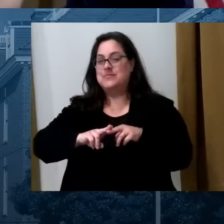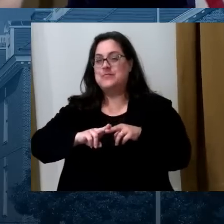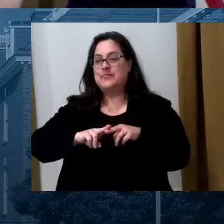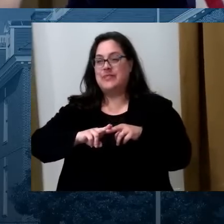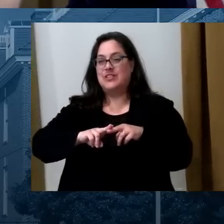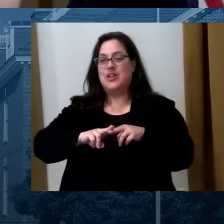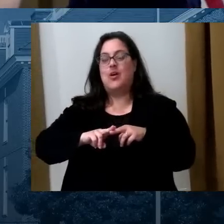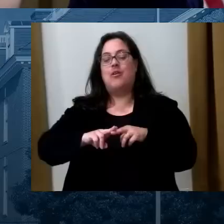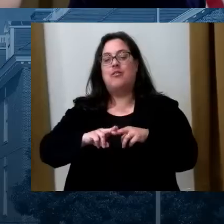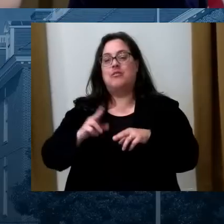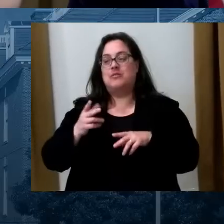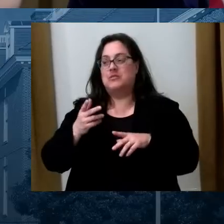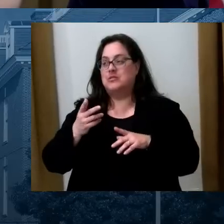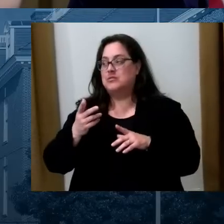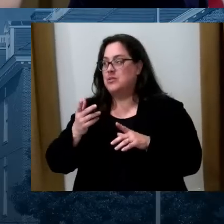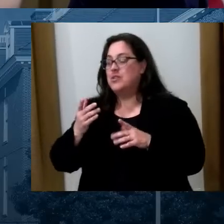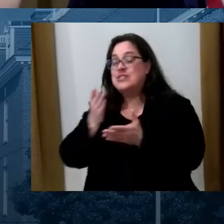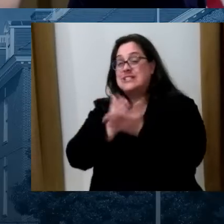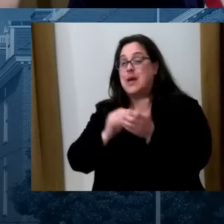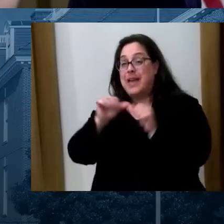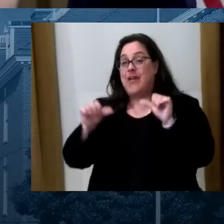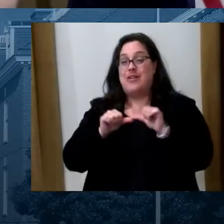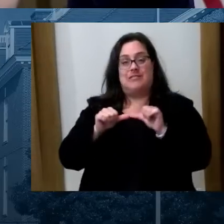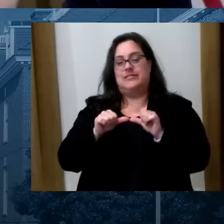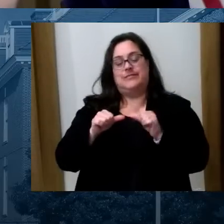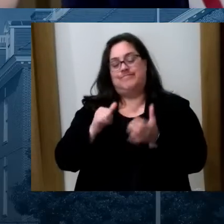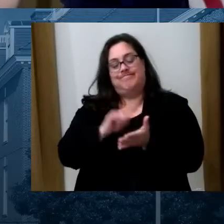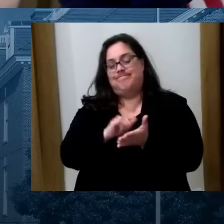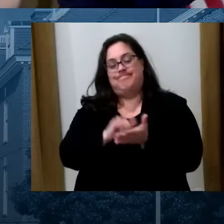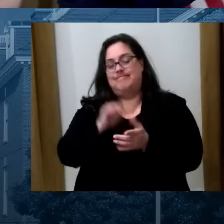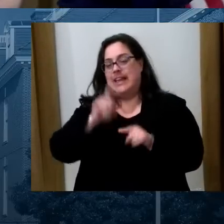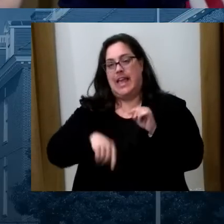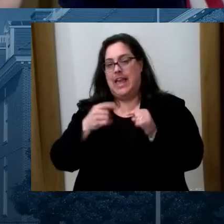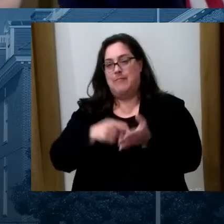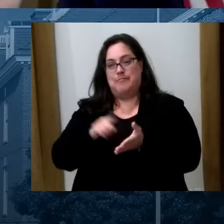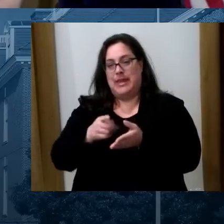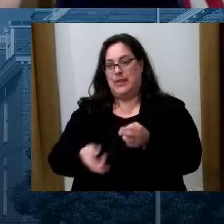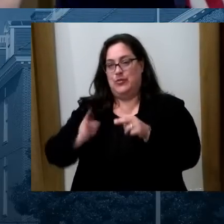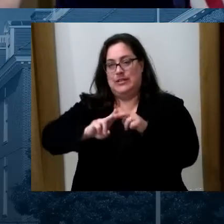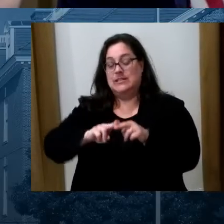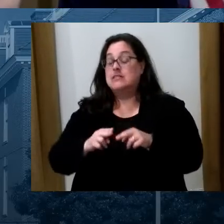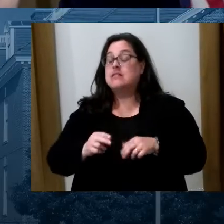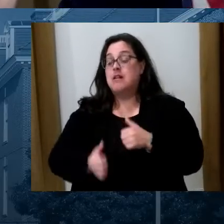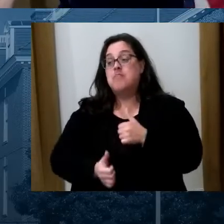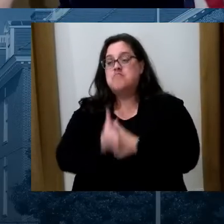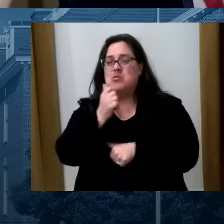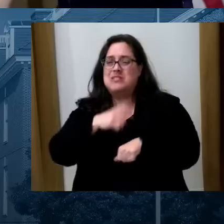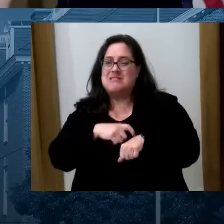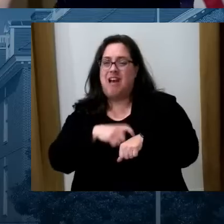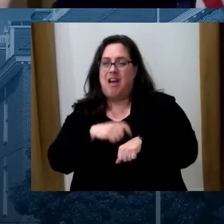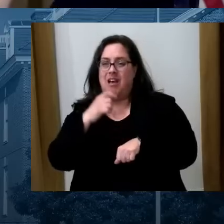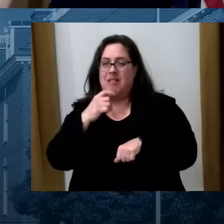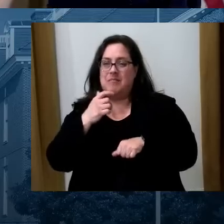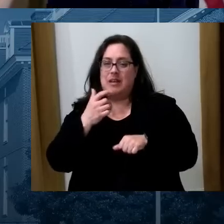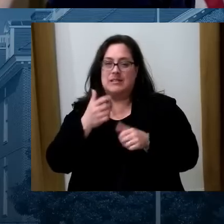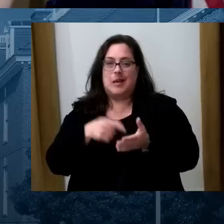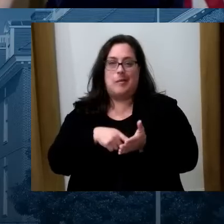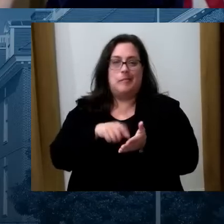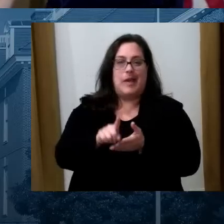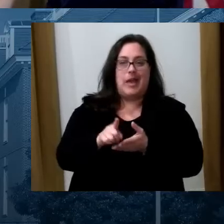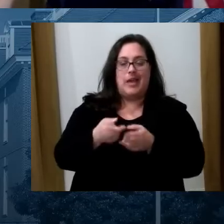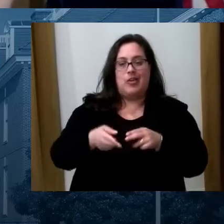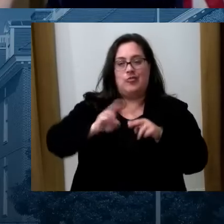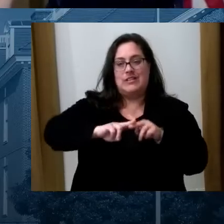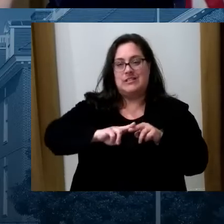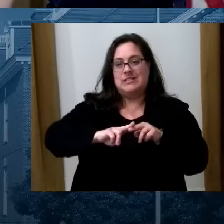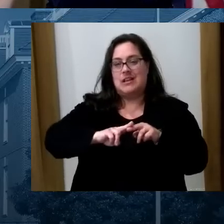periods where we were not able to do pay increases at all. And in some cases, most of the time, it's pay increases for state employees have